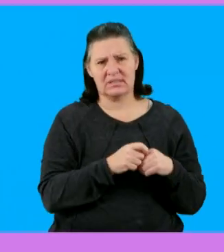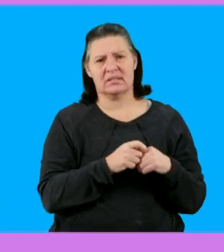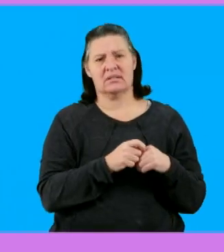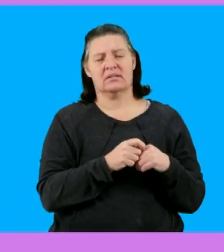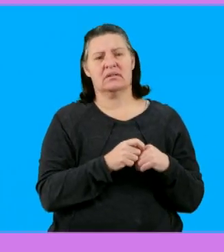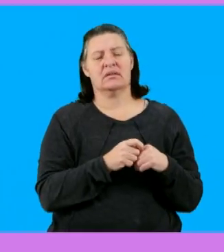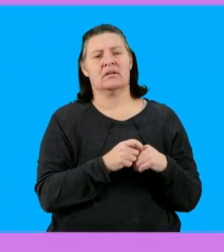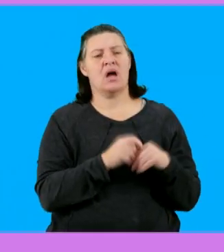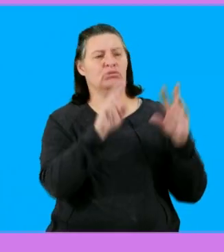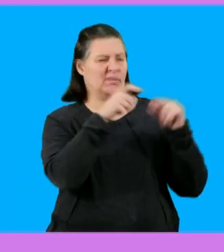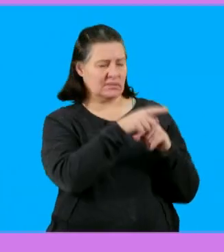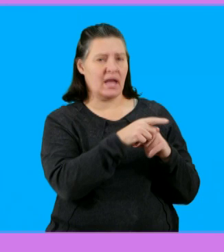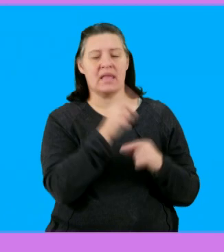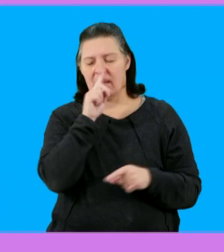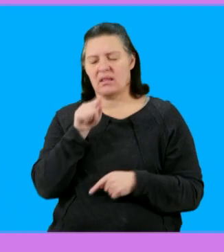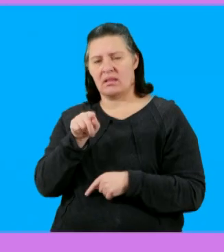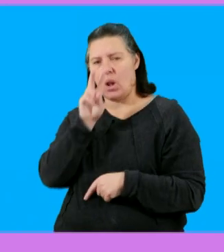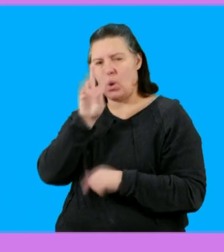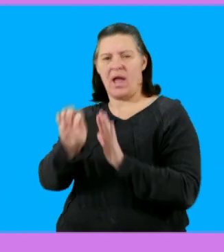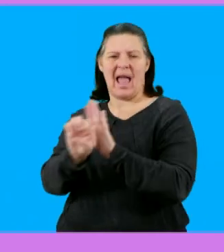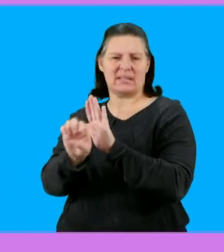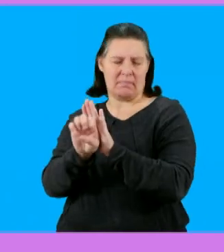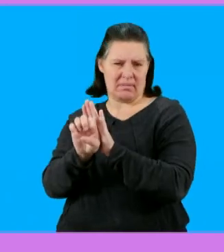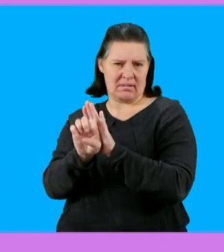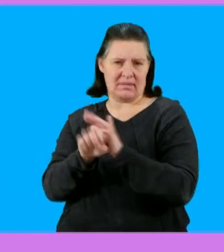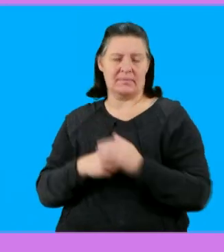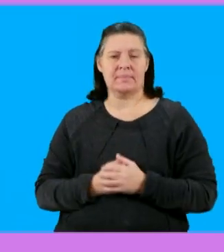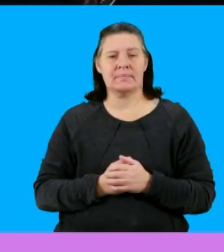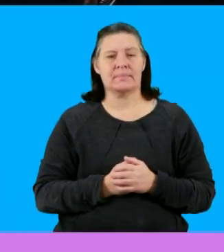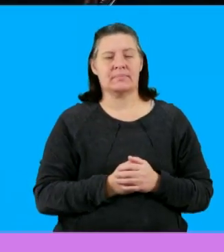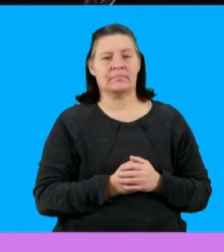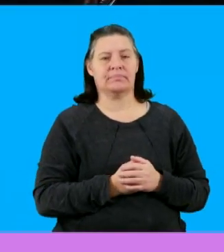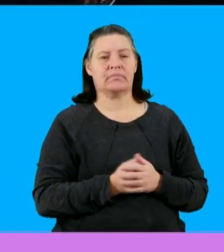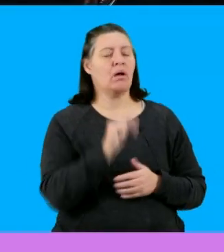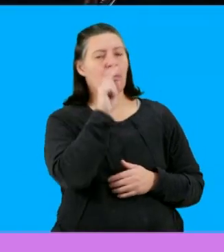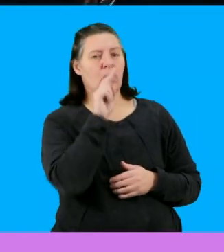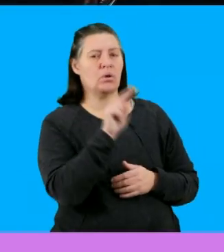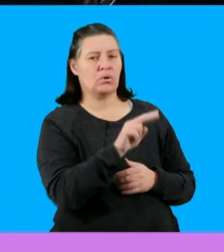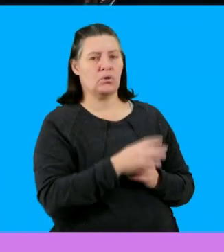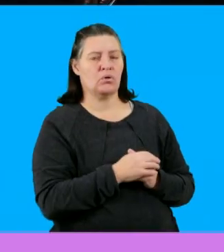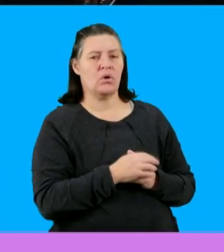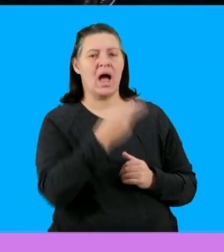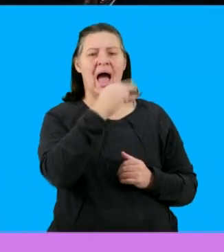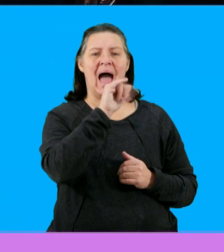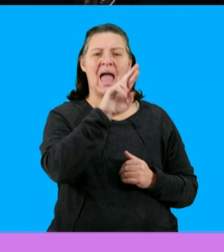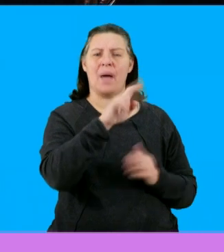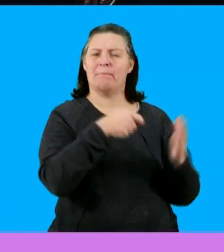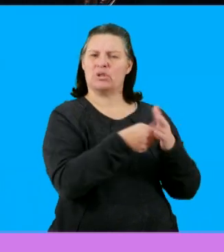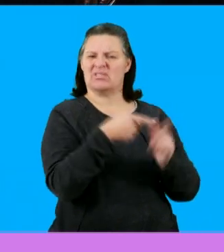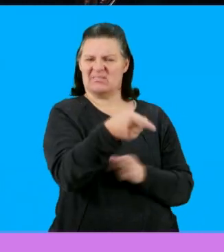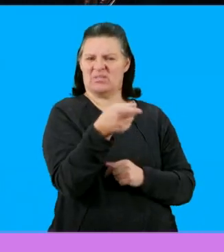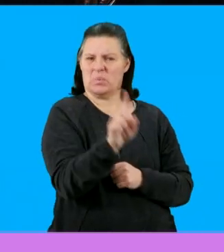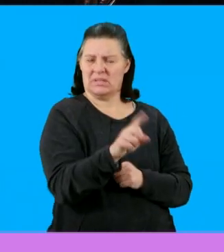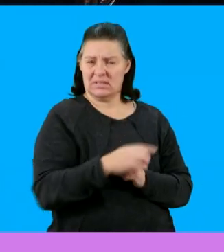that's important to this topic, and then we'll be looking at some examples as well. So let's quickly look at what hire purchase